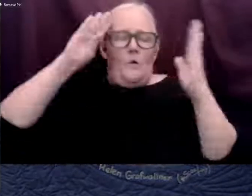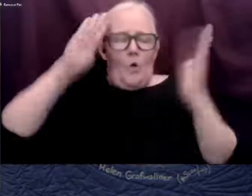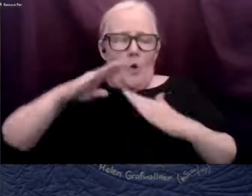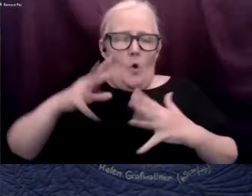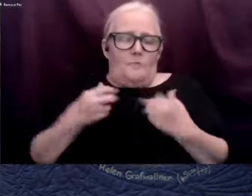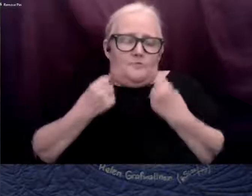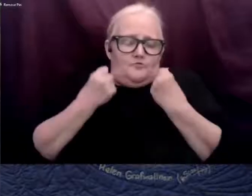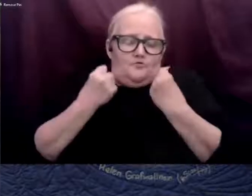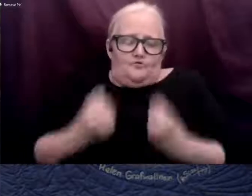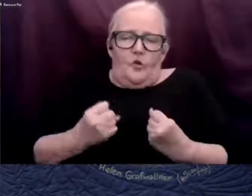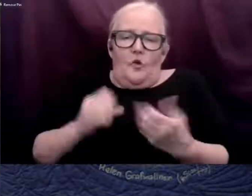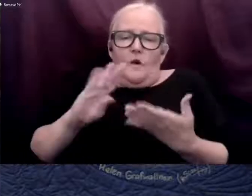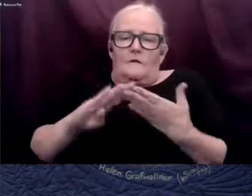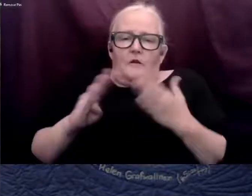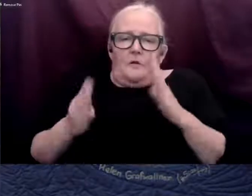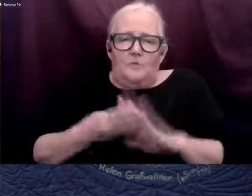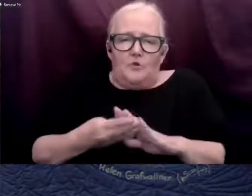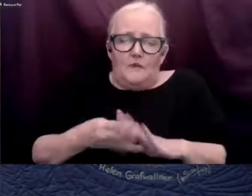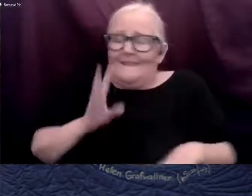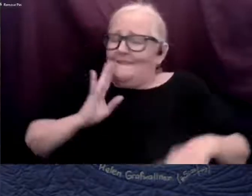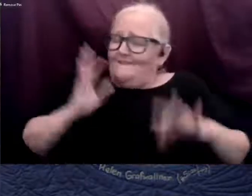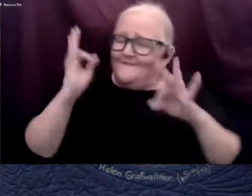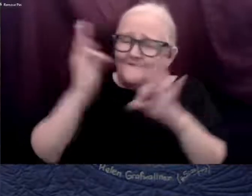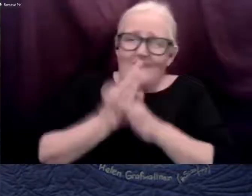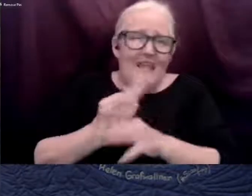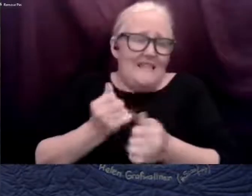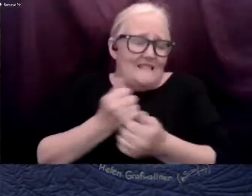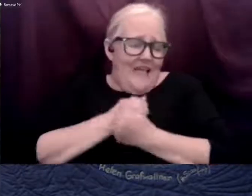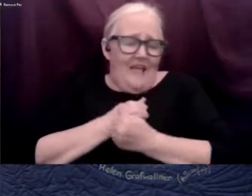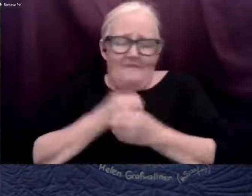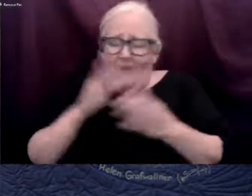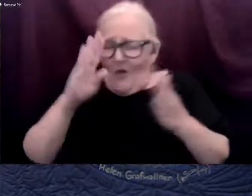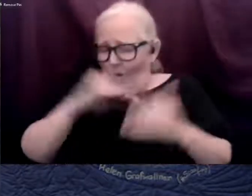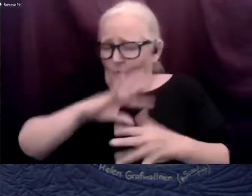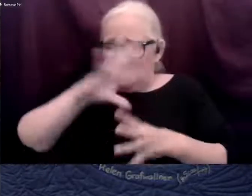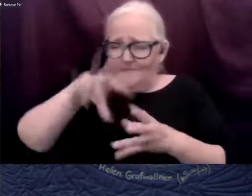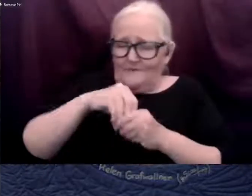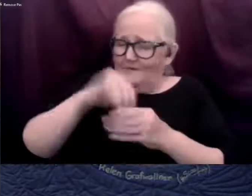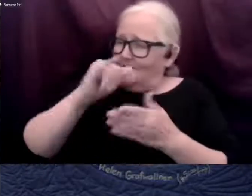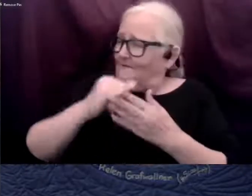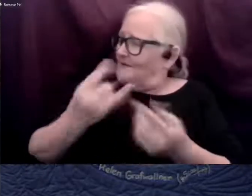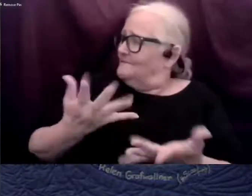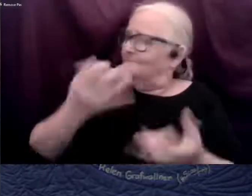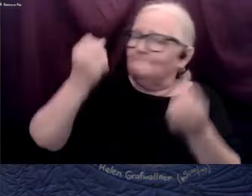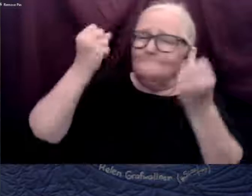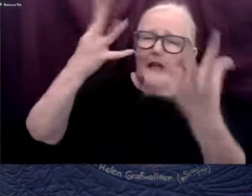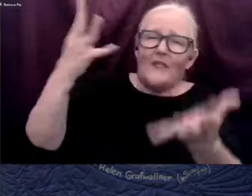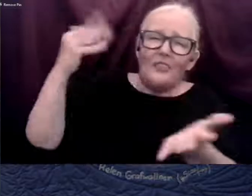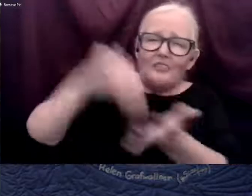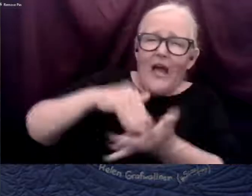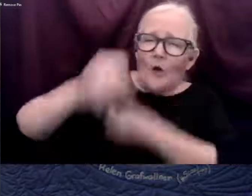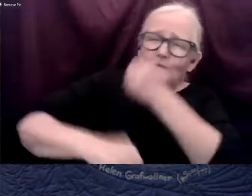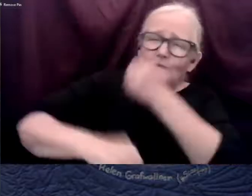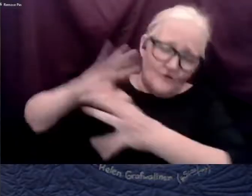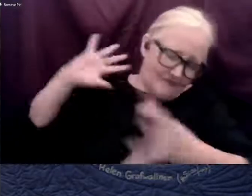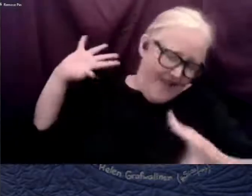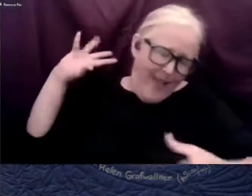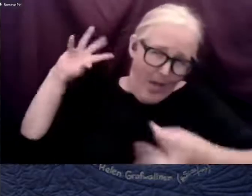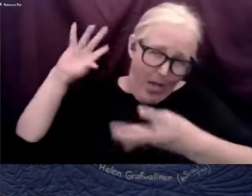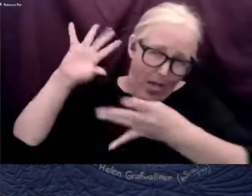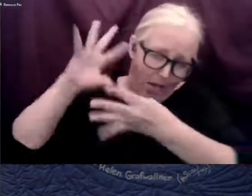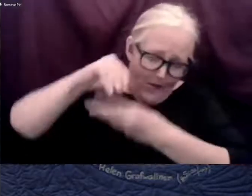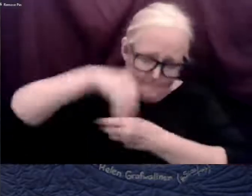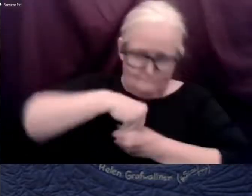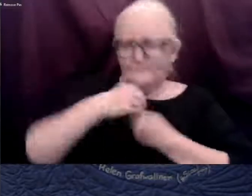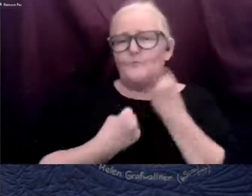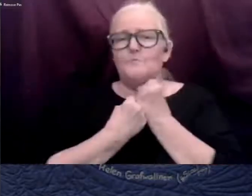hope that stretch back thousands of years, that hold us now, that will be here to hold our